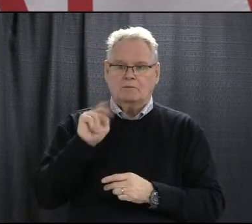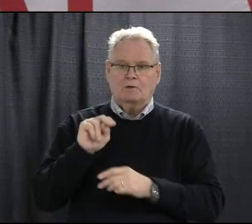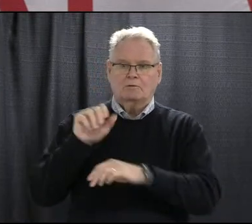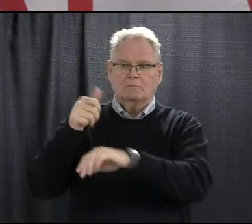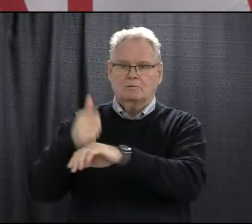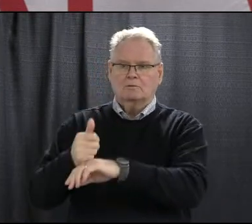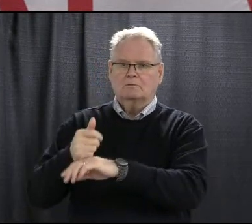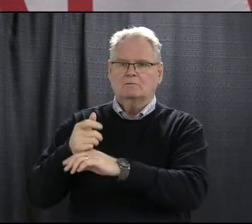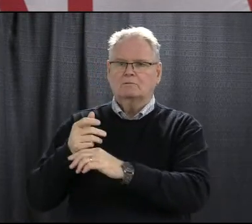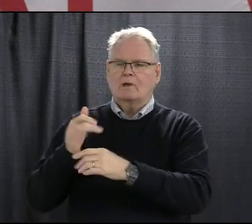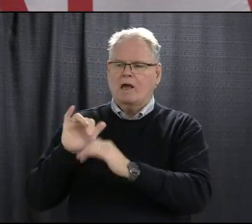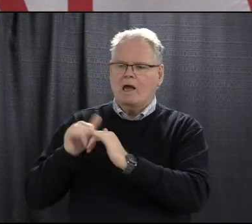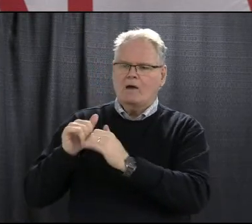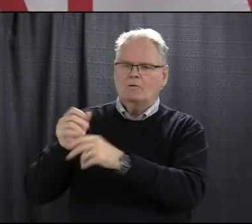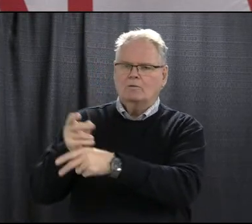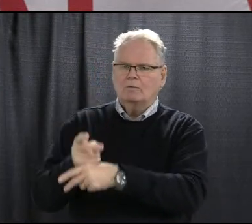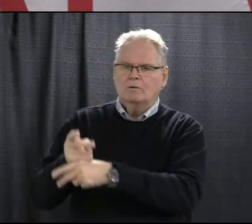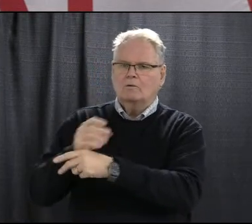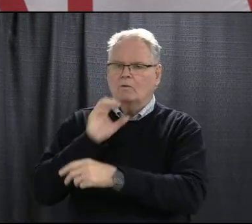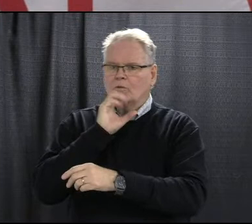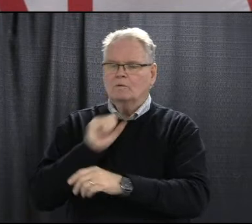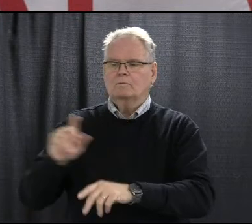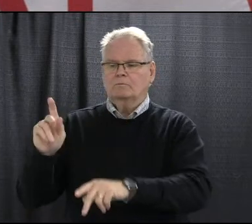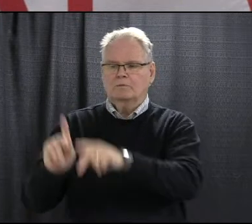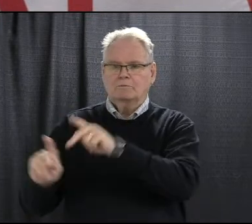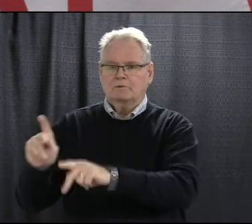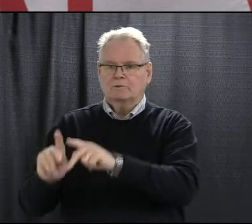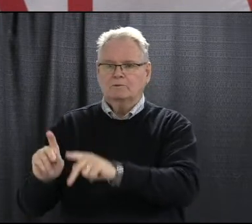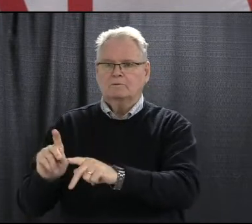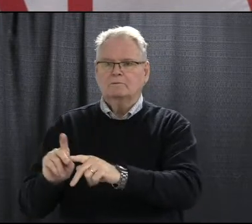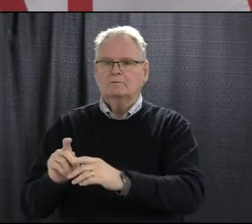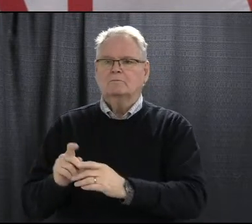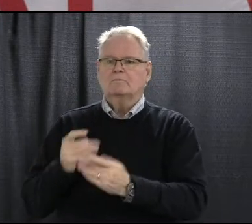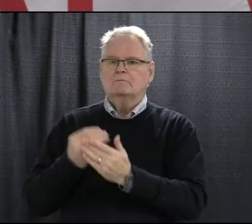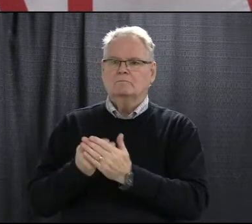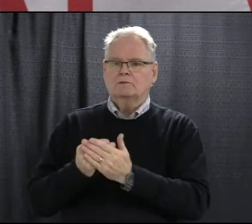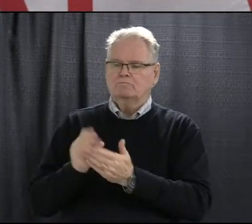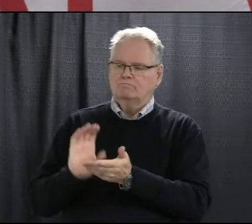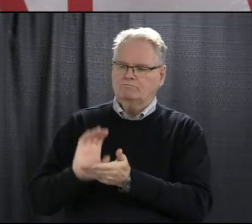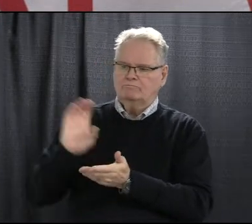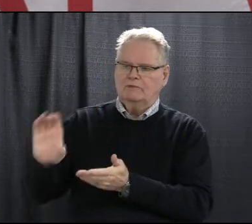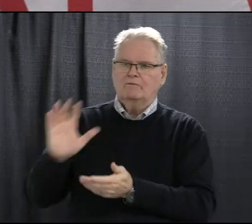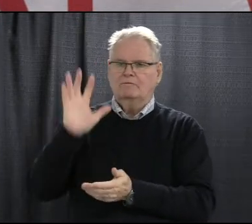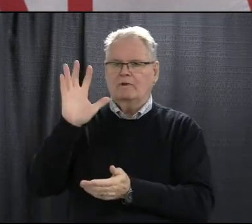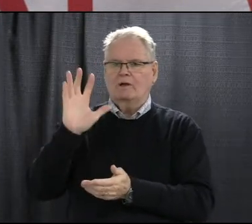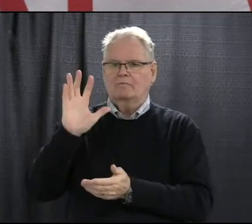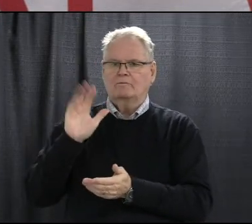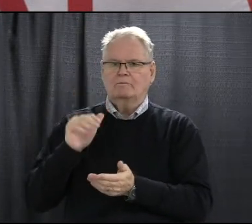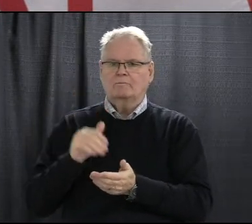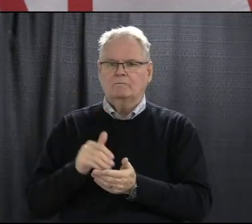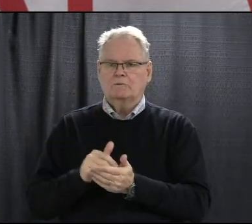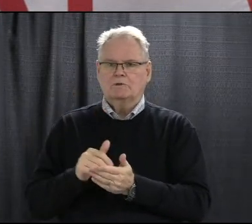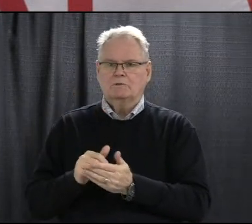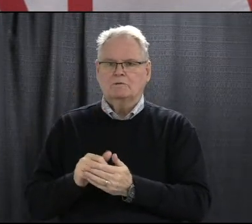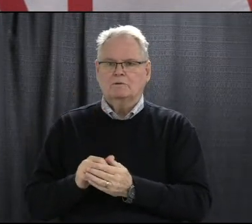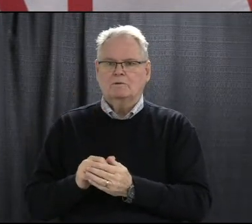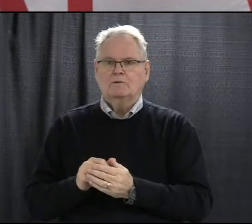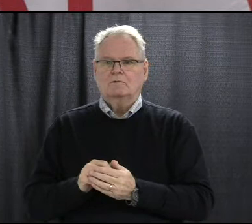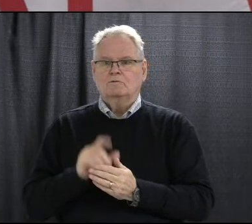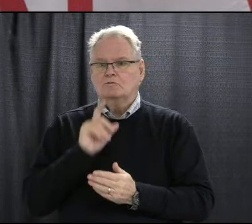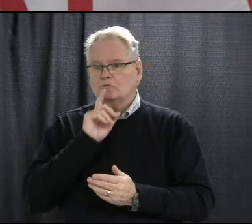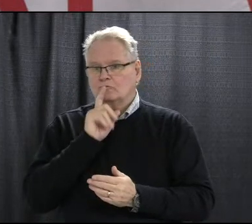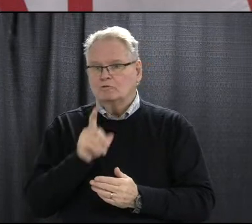elderly training program for family physicians. Currently, physicians must leave the province to receive